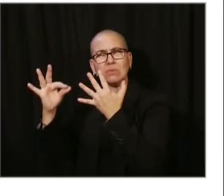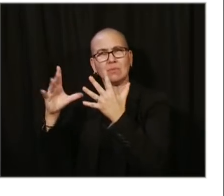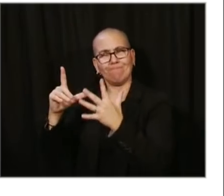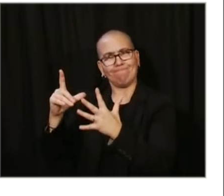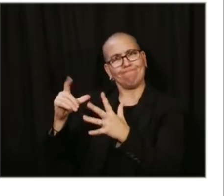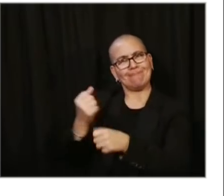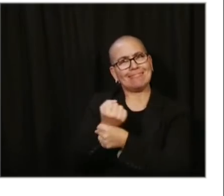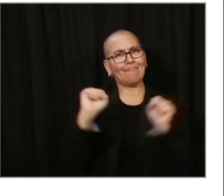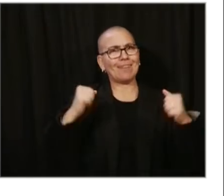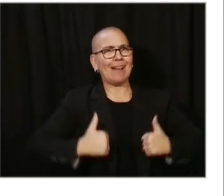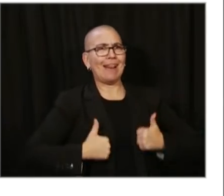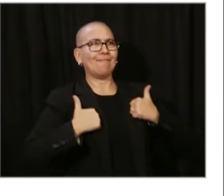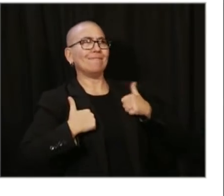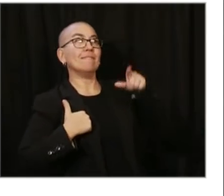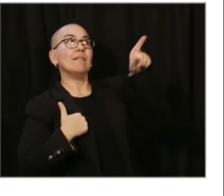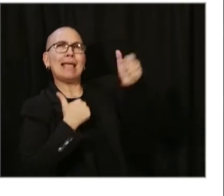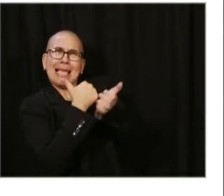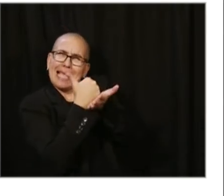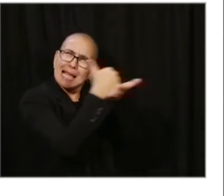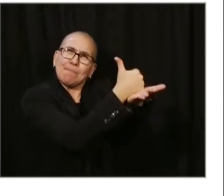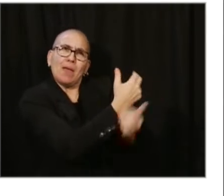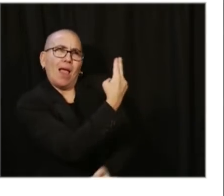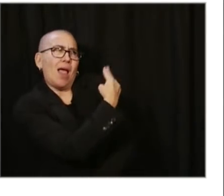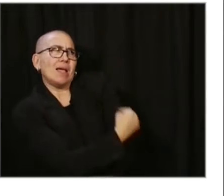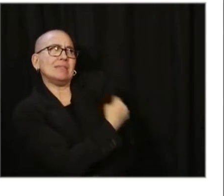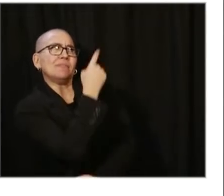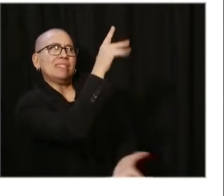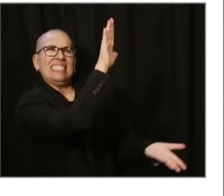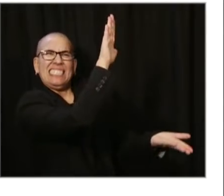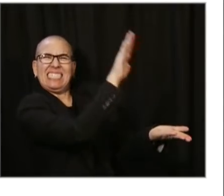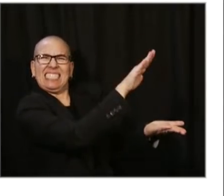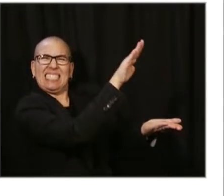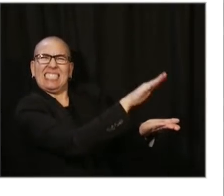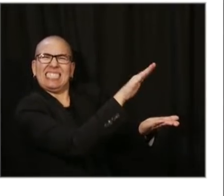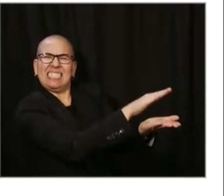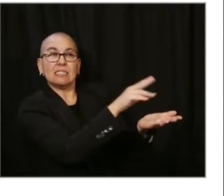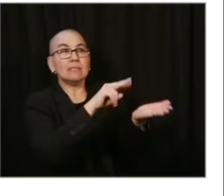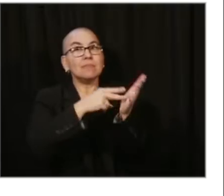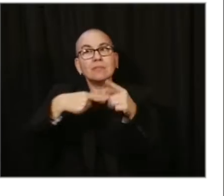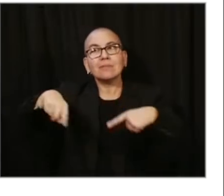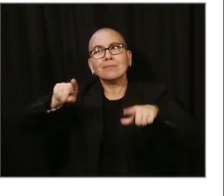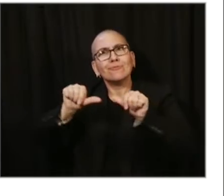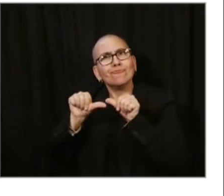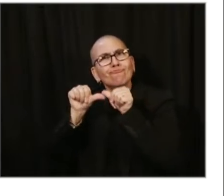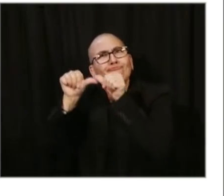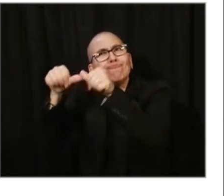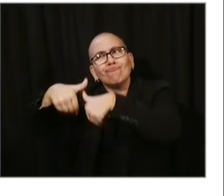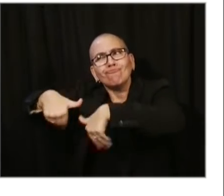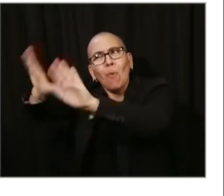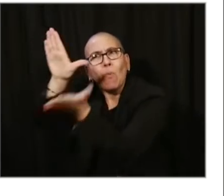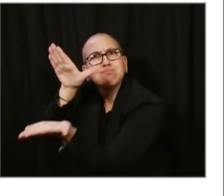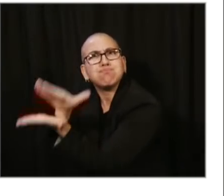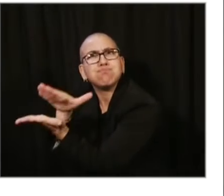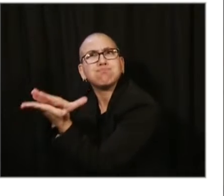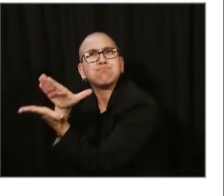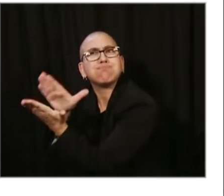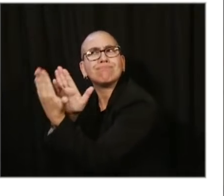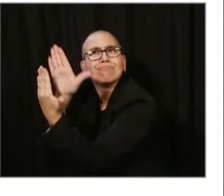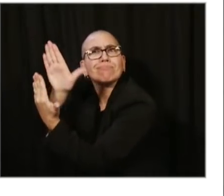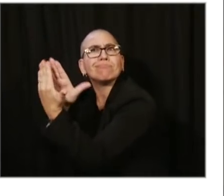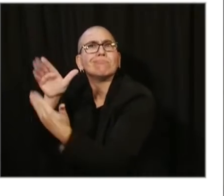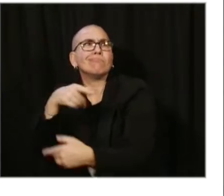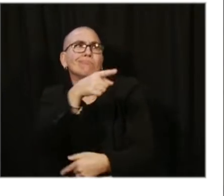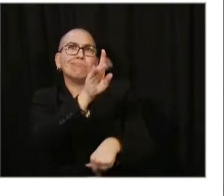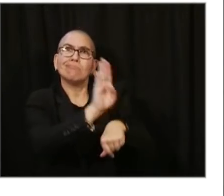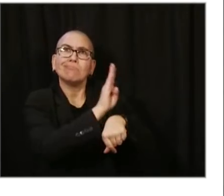hospital, and it will allow us to go back to school, keep our businesses open, and get back to normal faster. So I'm asking you, keep those